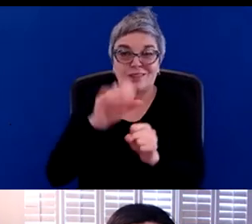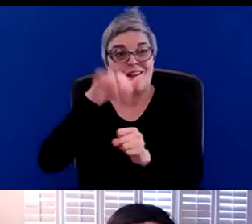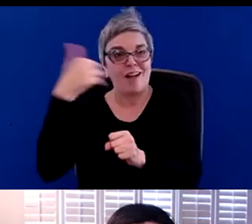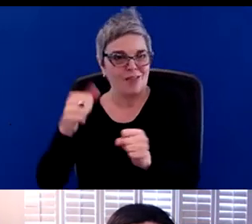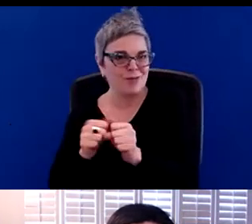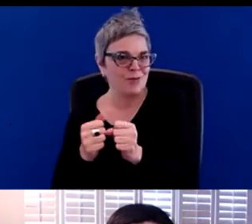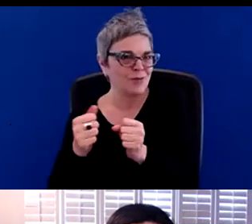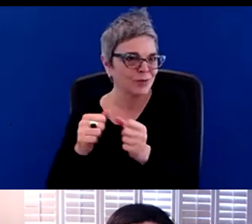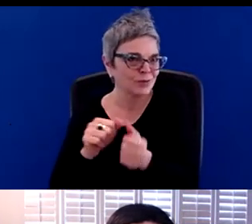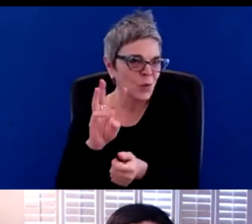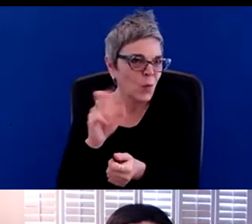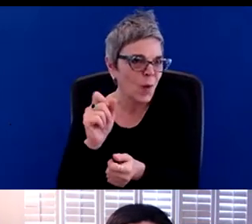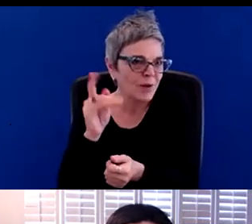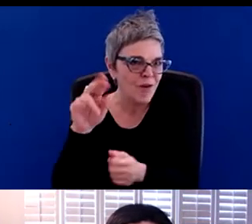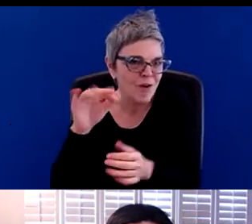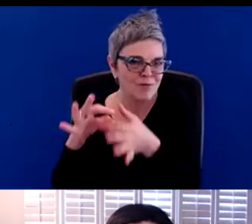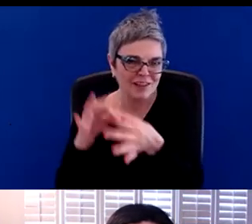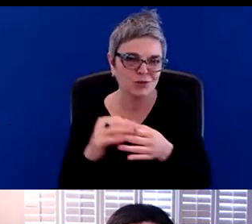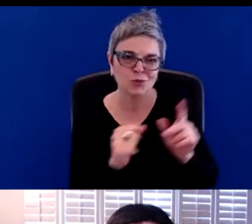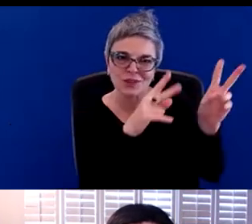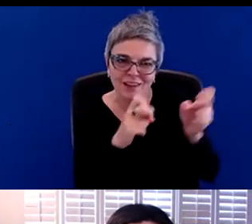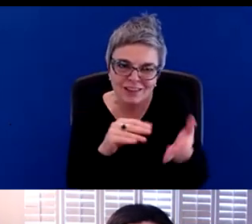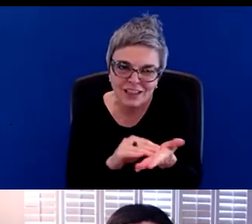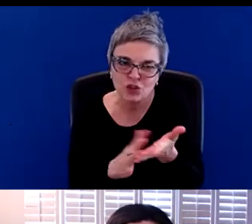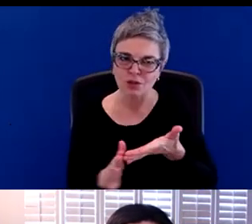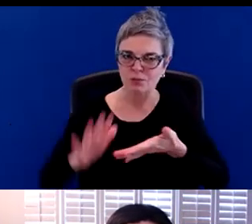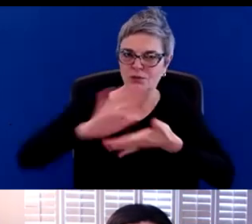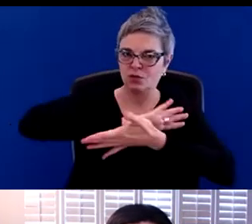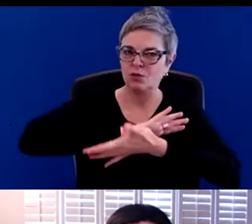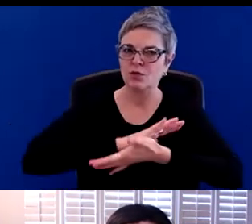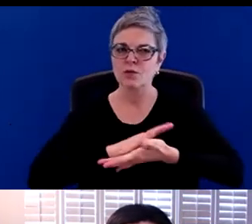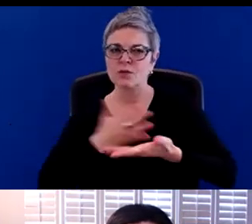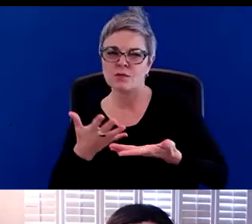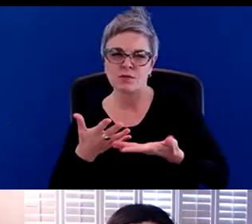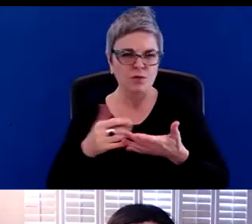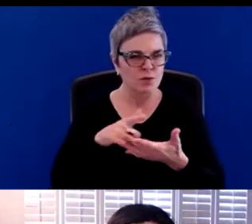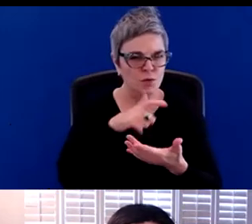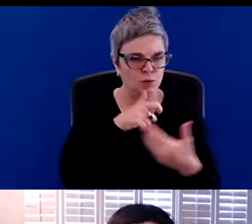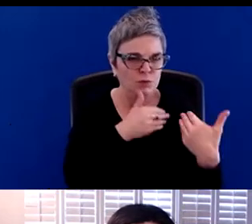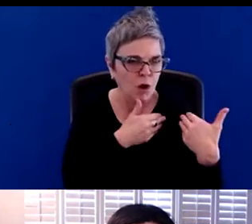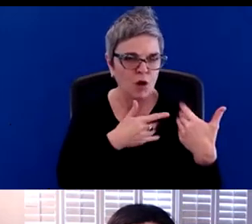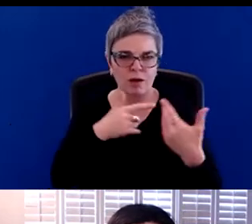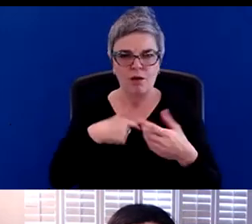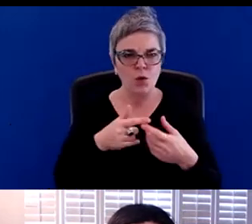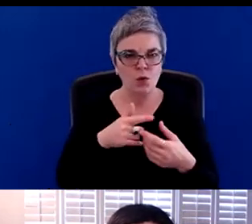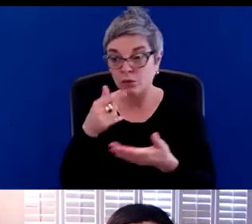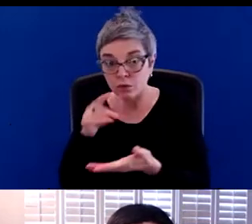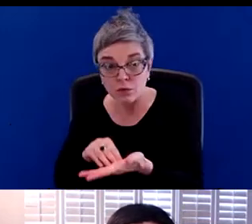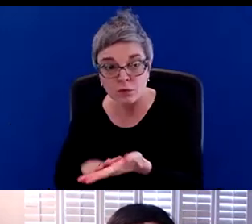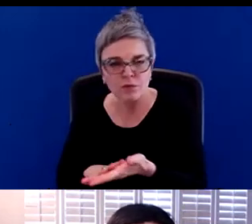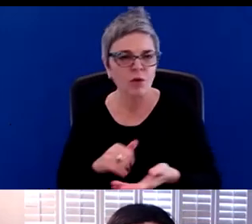probably more questions than answers, but again, something that Sarah and I are constantly thinking about as well.